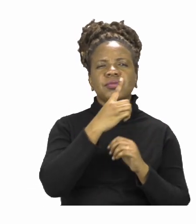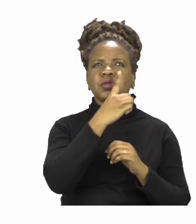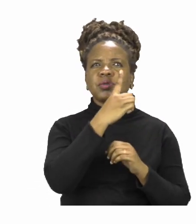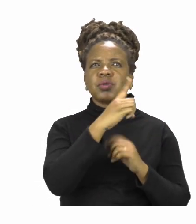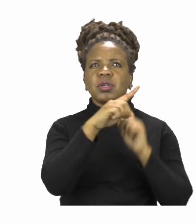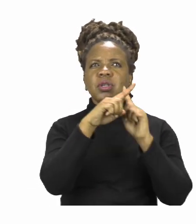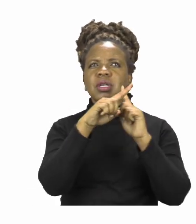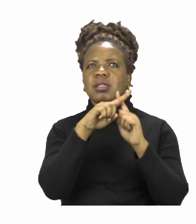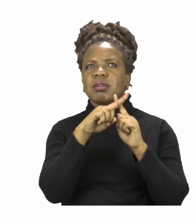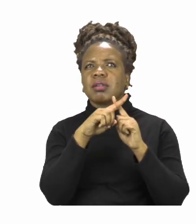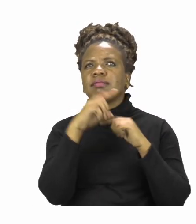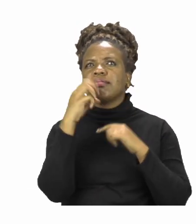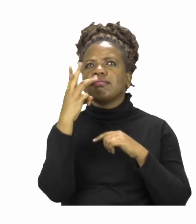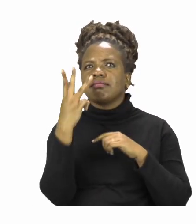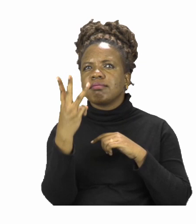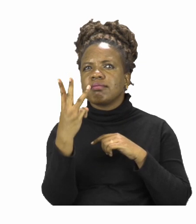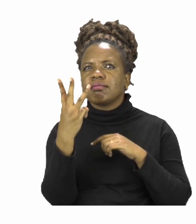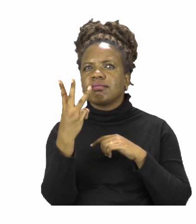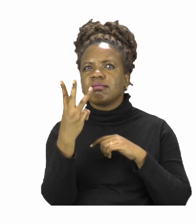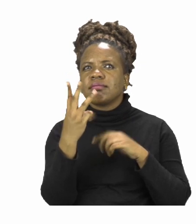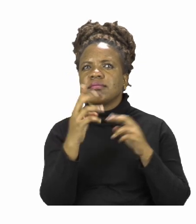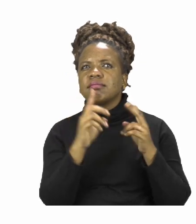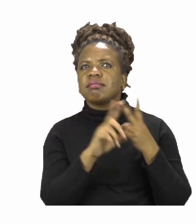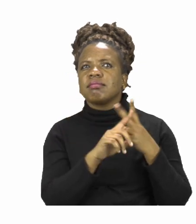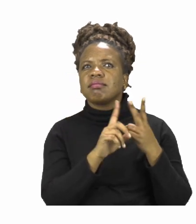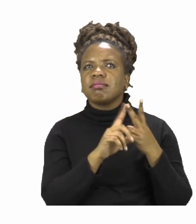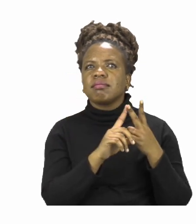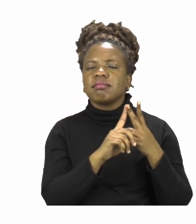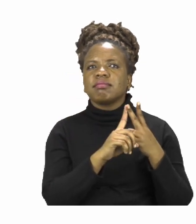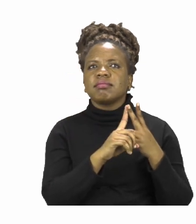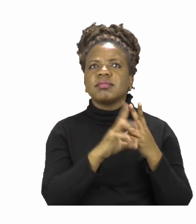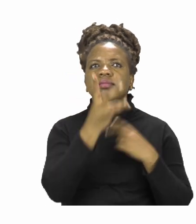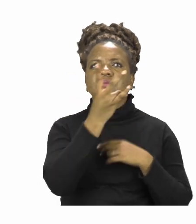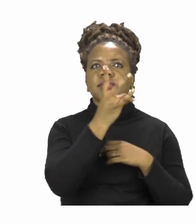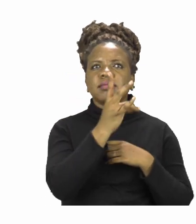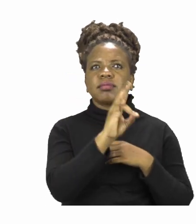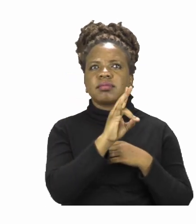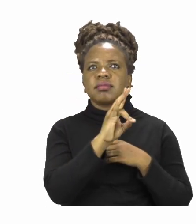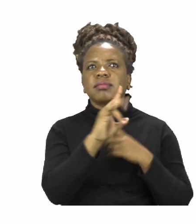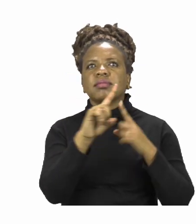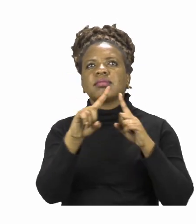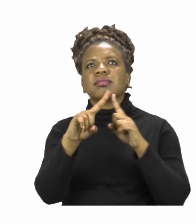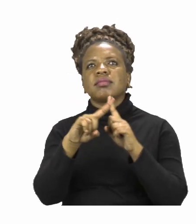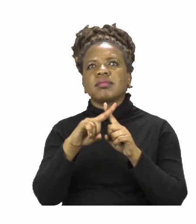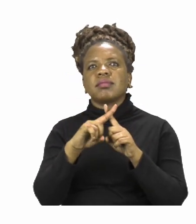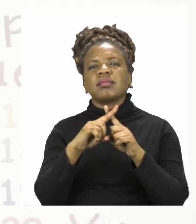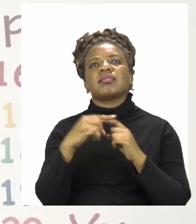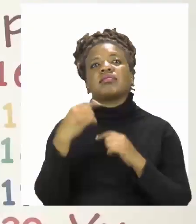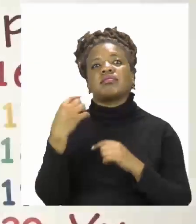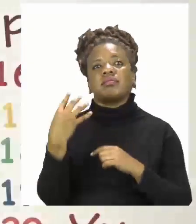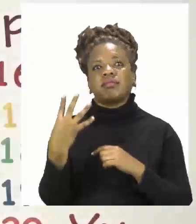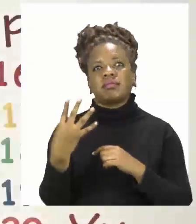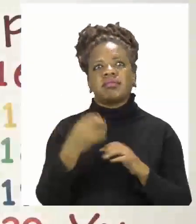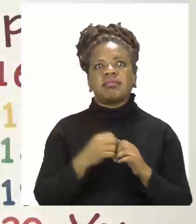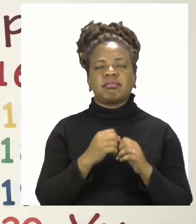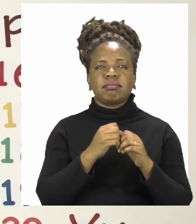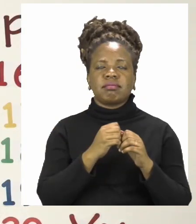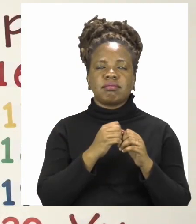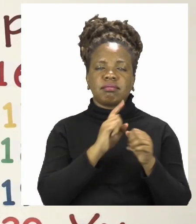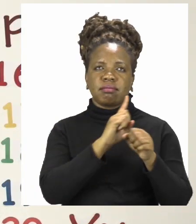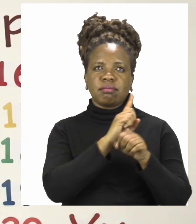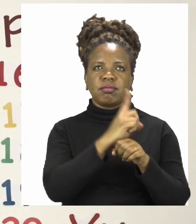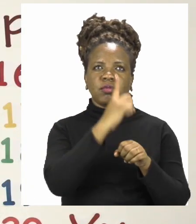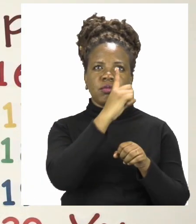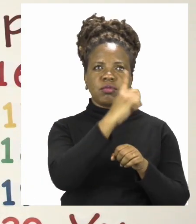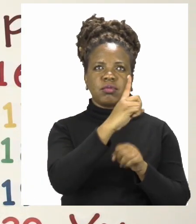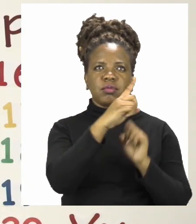says 7 times 4. So let's take a look at 1 times 3 first. Now, when they say